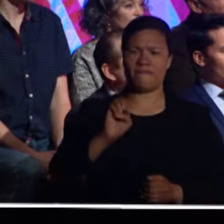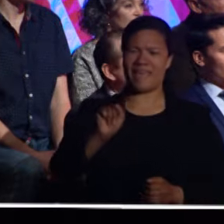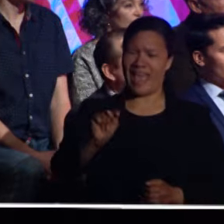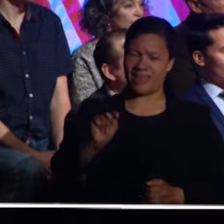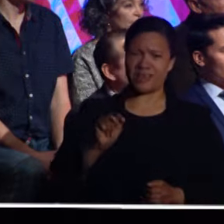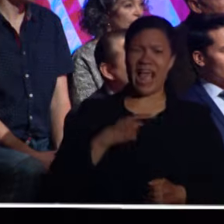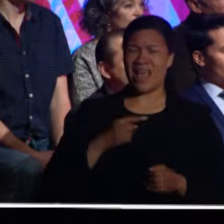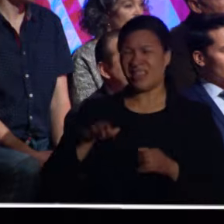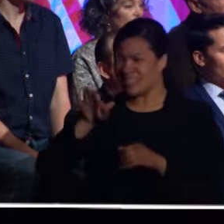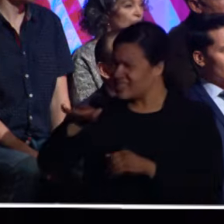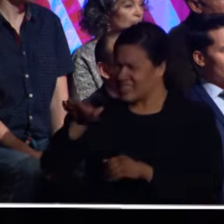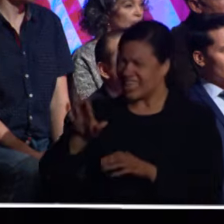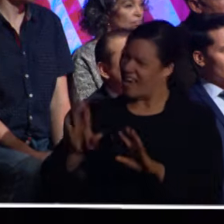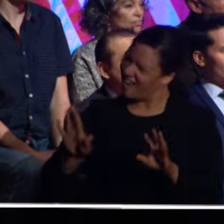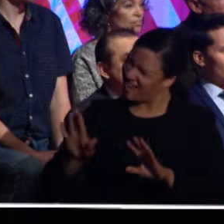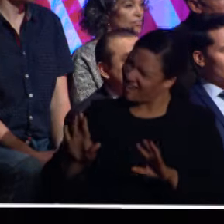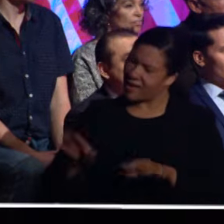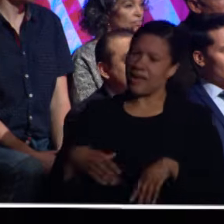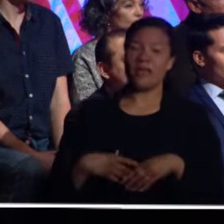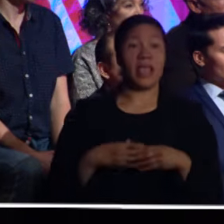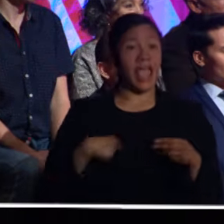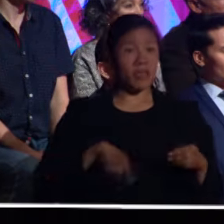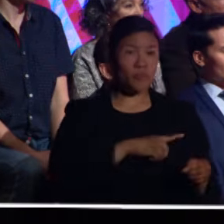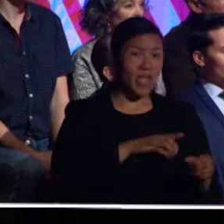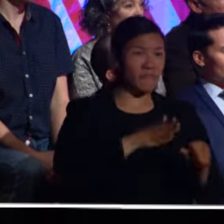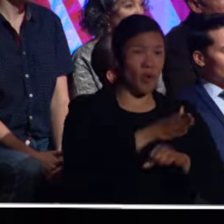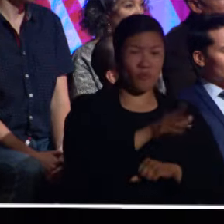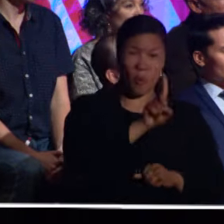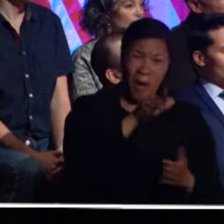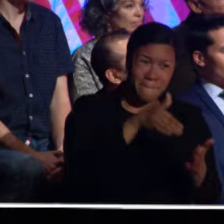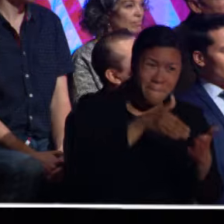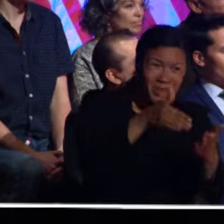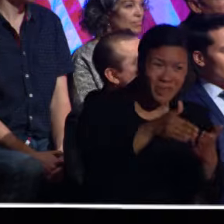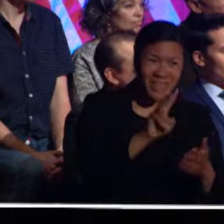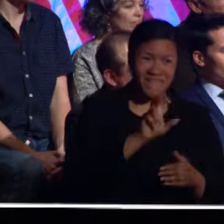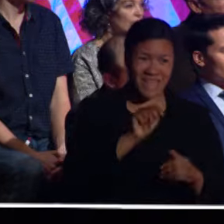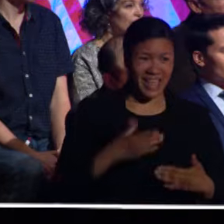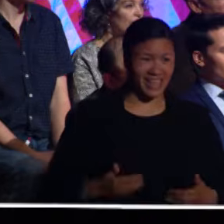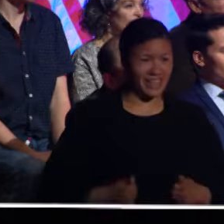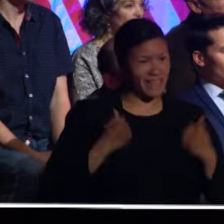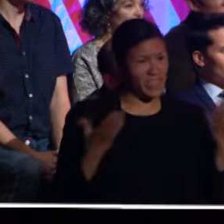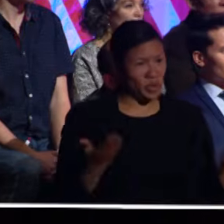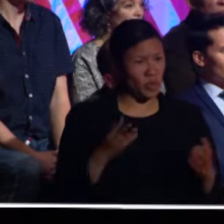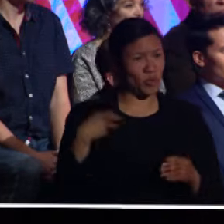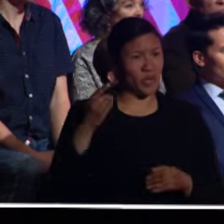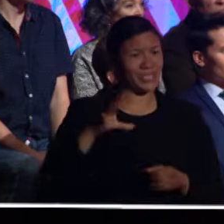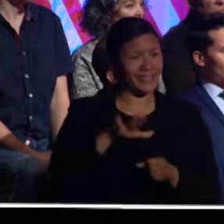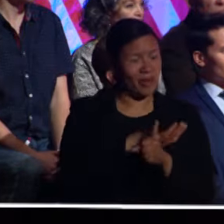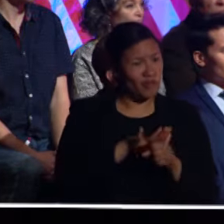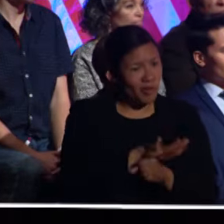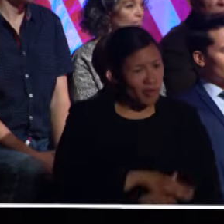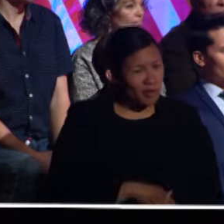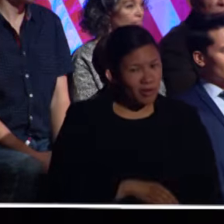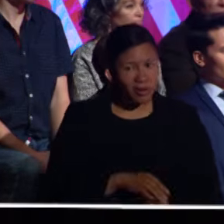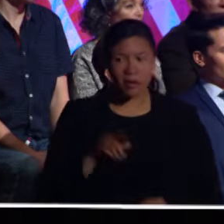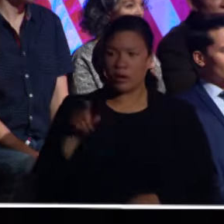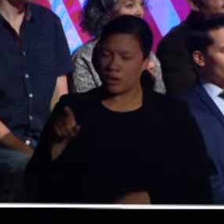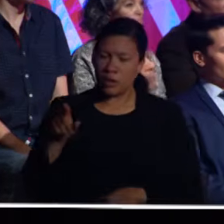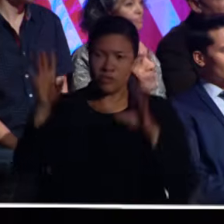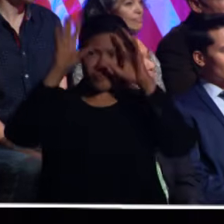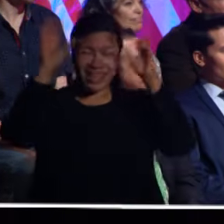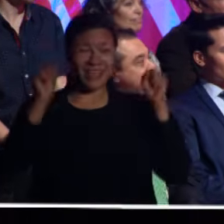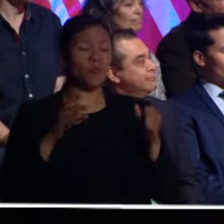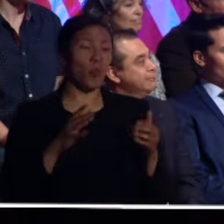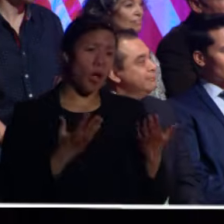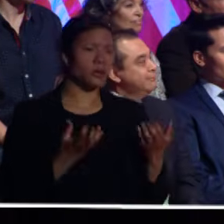than 1 million veterans who live in this region. You may have heard that the president has considered a military parade to